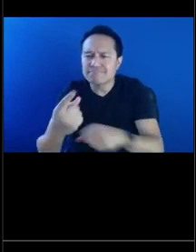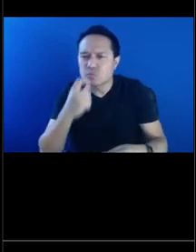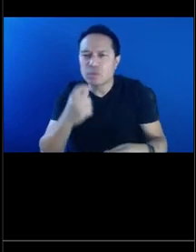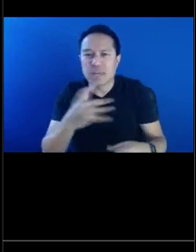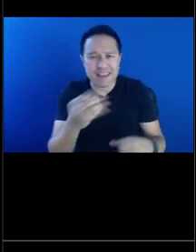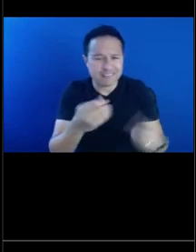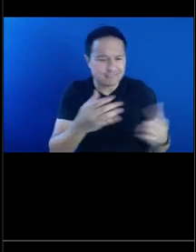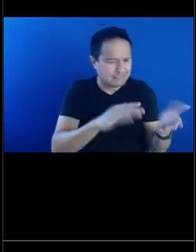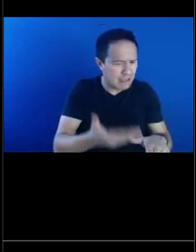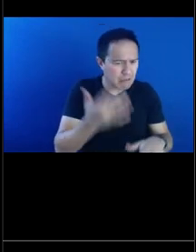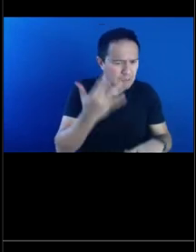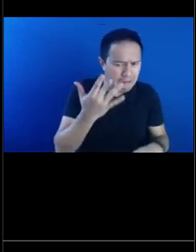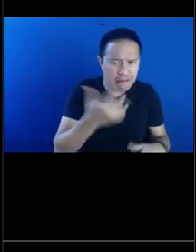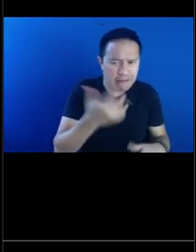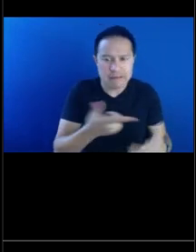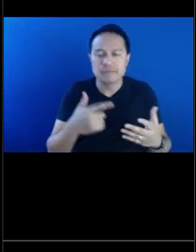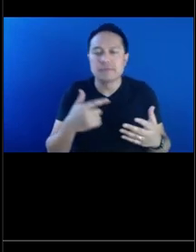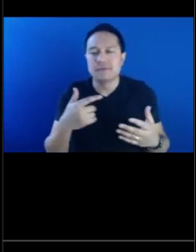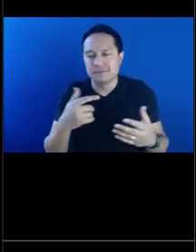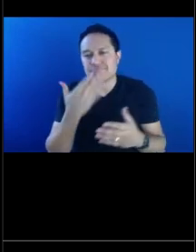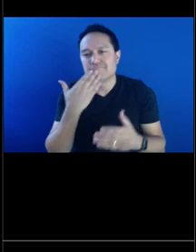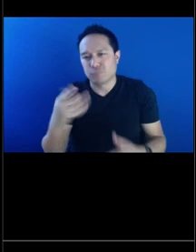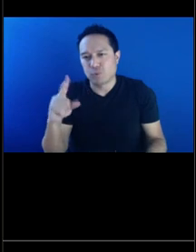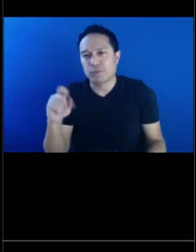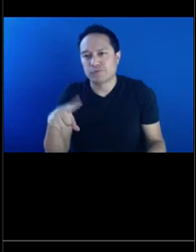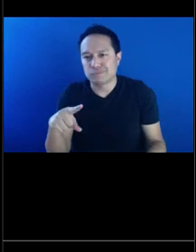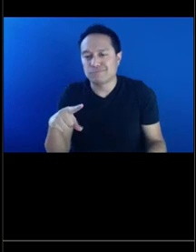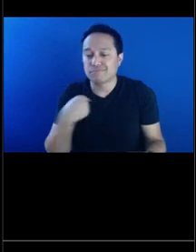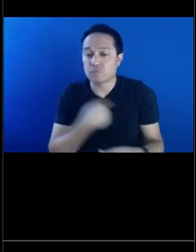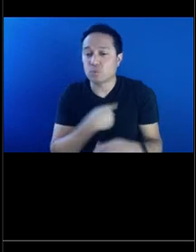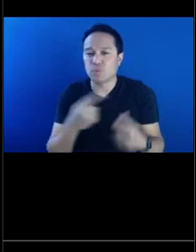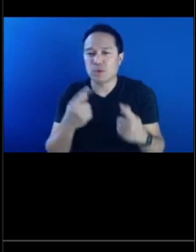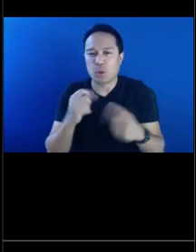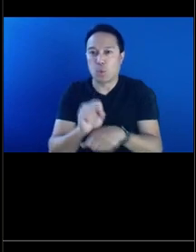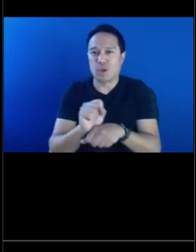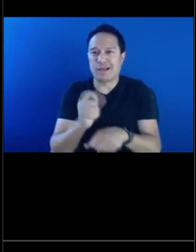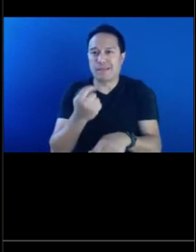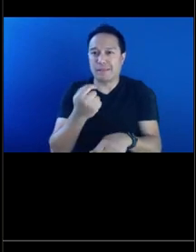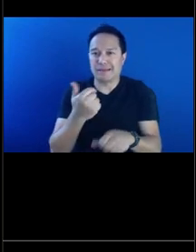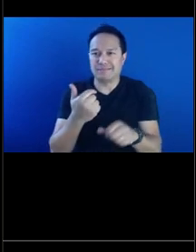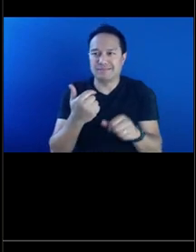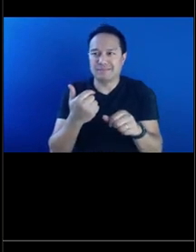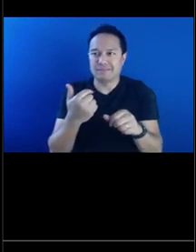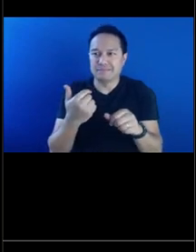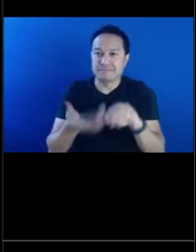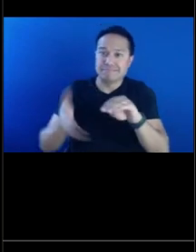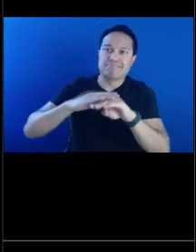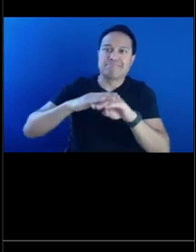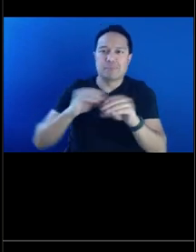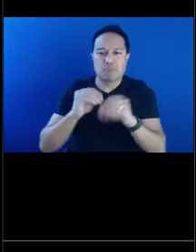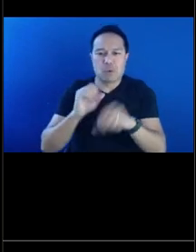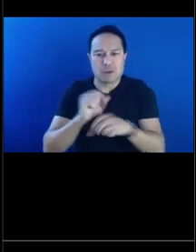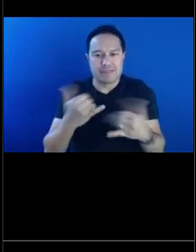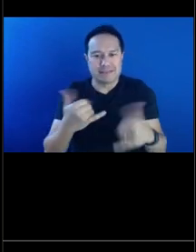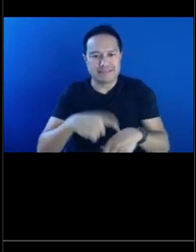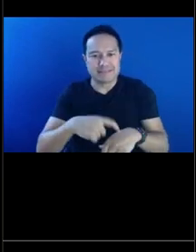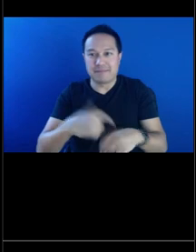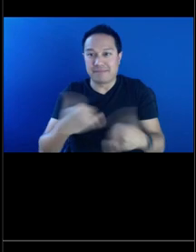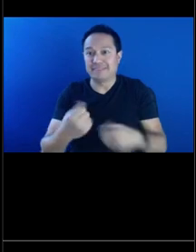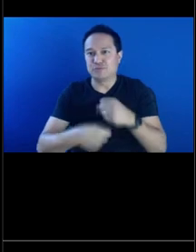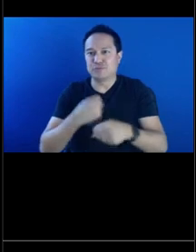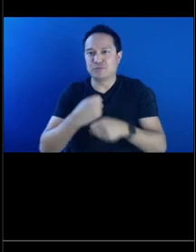yeah, that's a great question. And we are definitely kind of working double time to try and get as many tagged this year as possible, since we had a